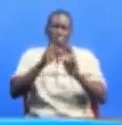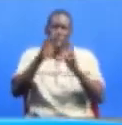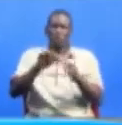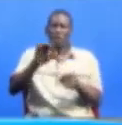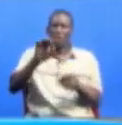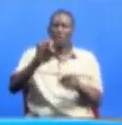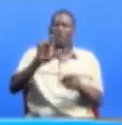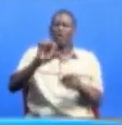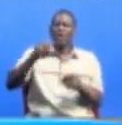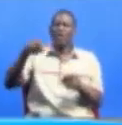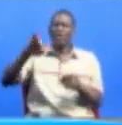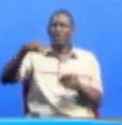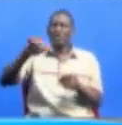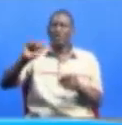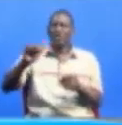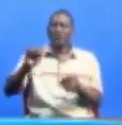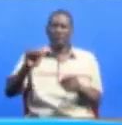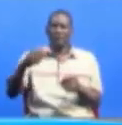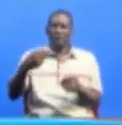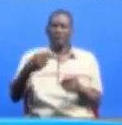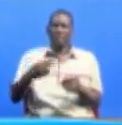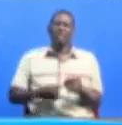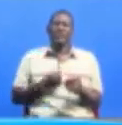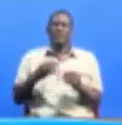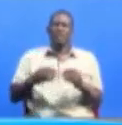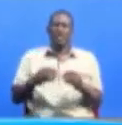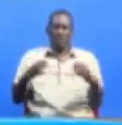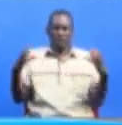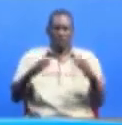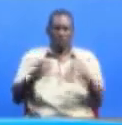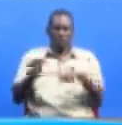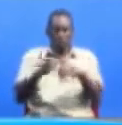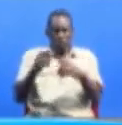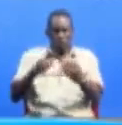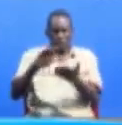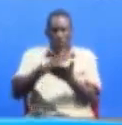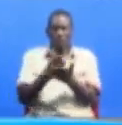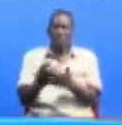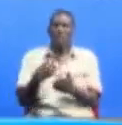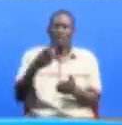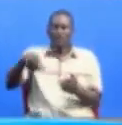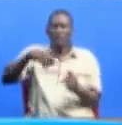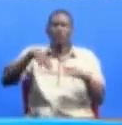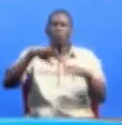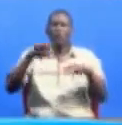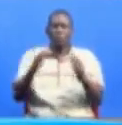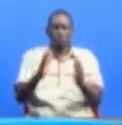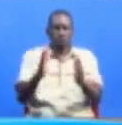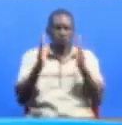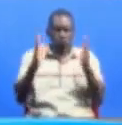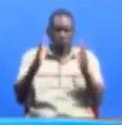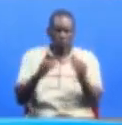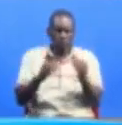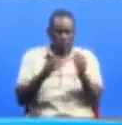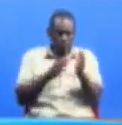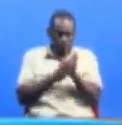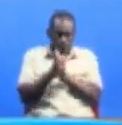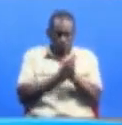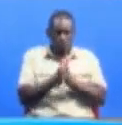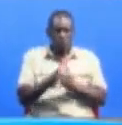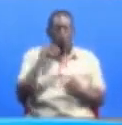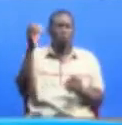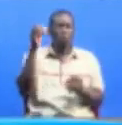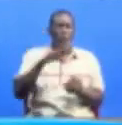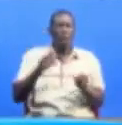Oko visited the team in one of their training sessions and now tells us more about Shujaa's ambitions to regain a